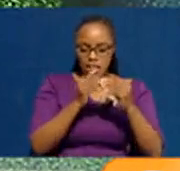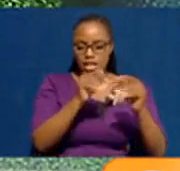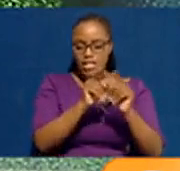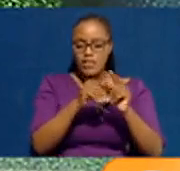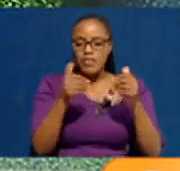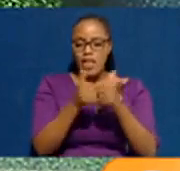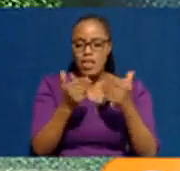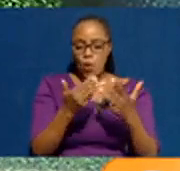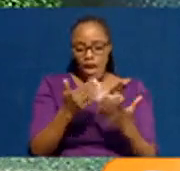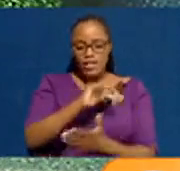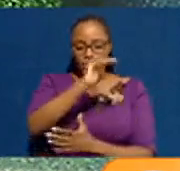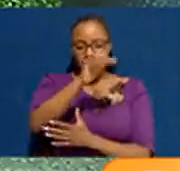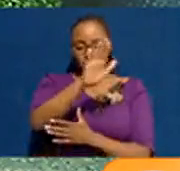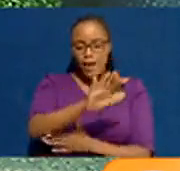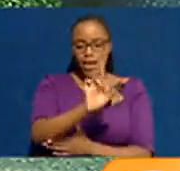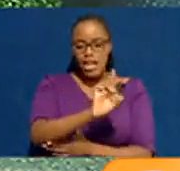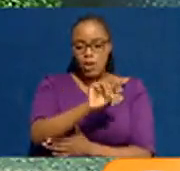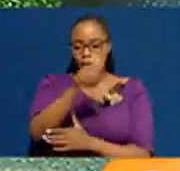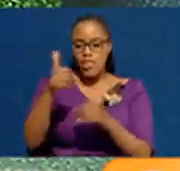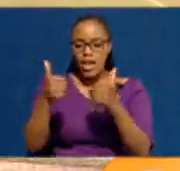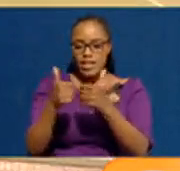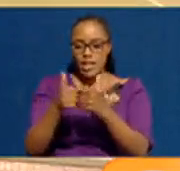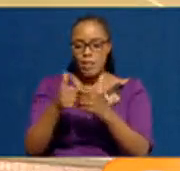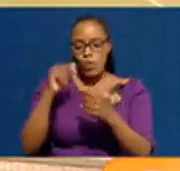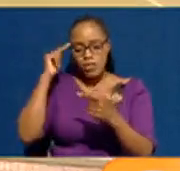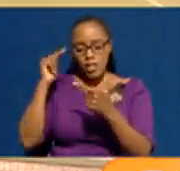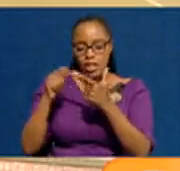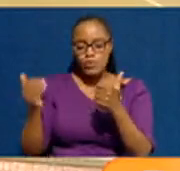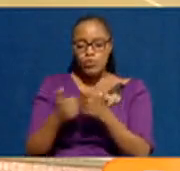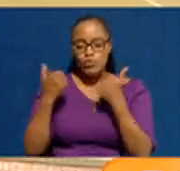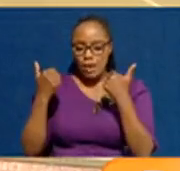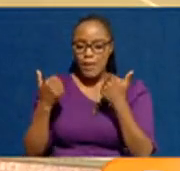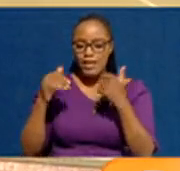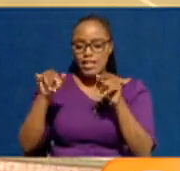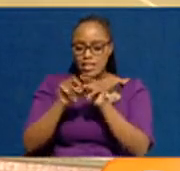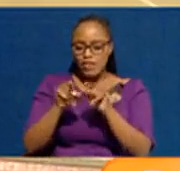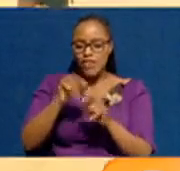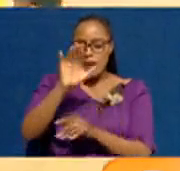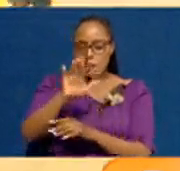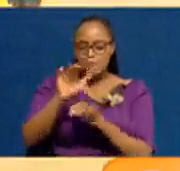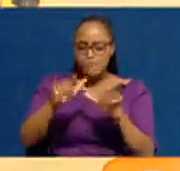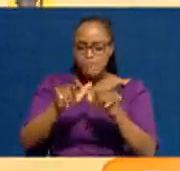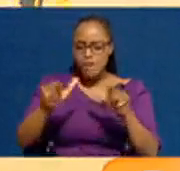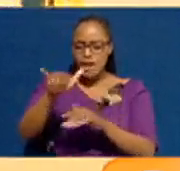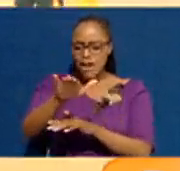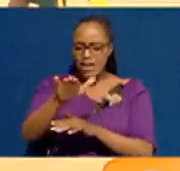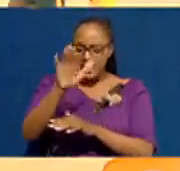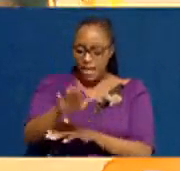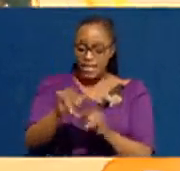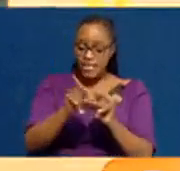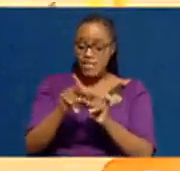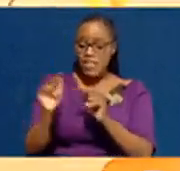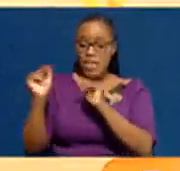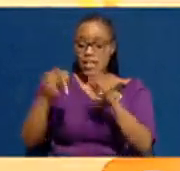at City Park in Nairobi. In another game that was to be played at the same venue, Parklands Sports Club failed to turn up for